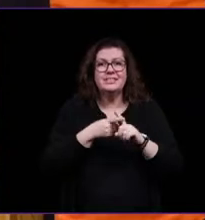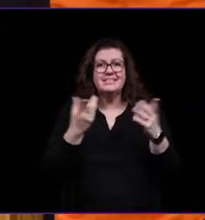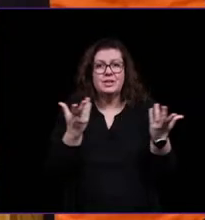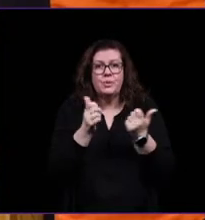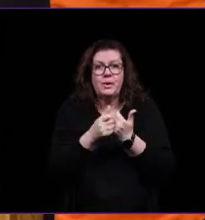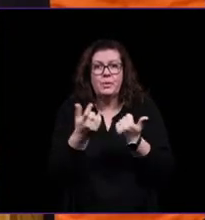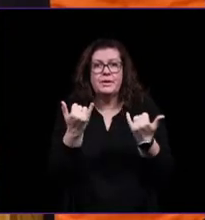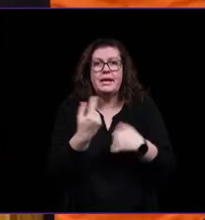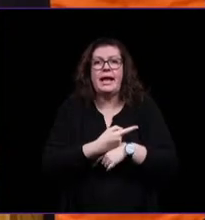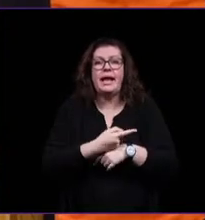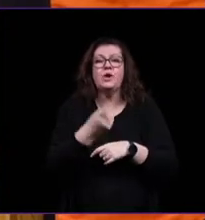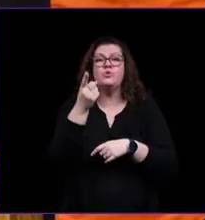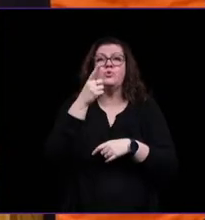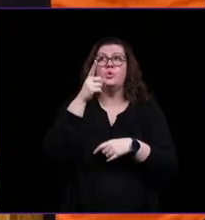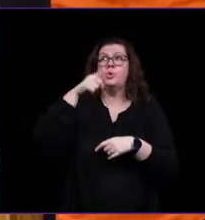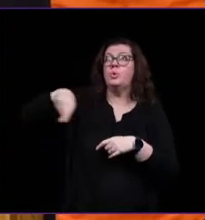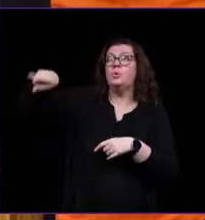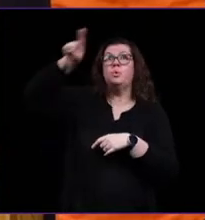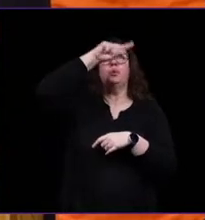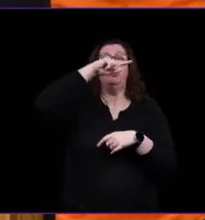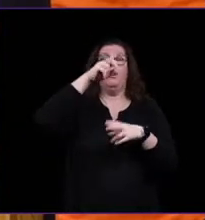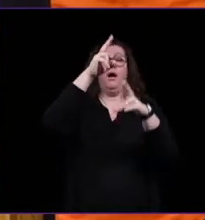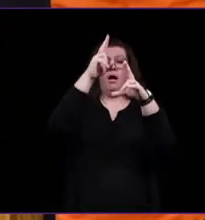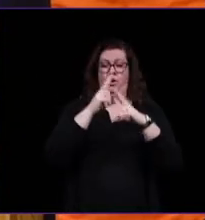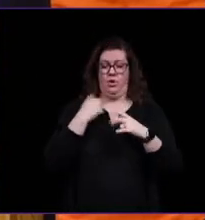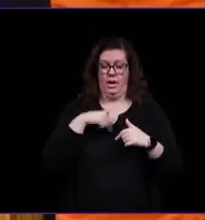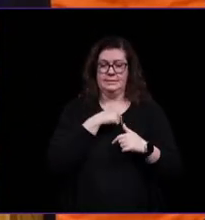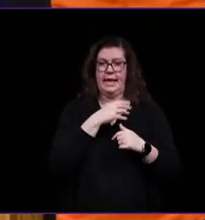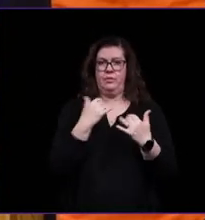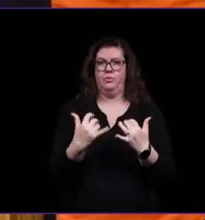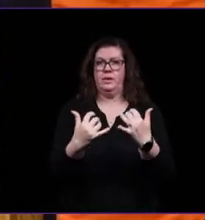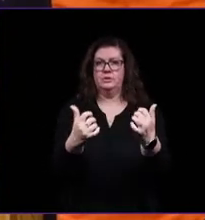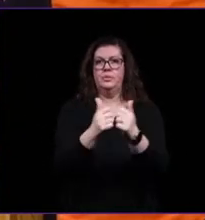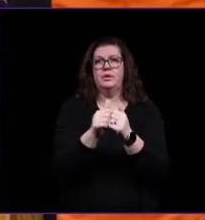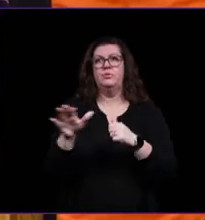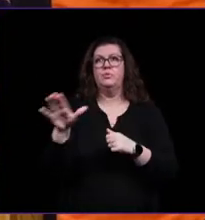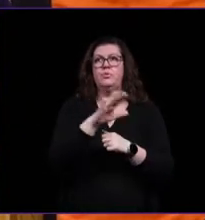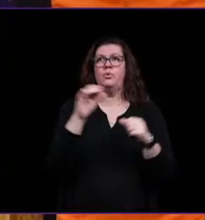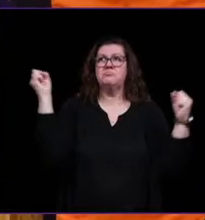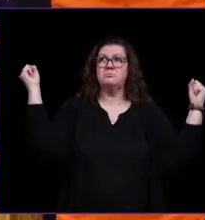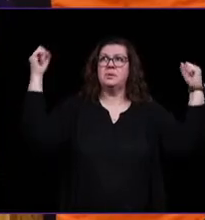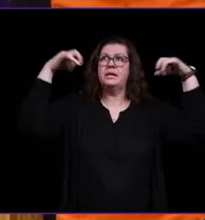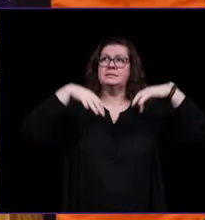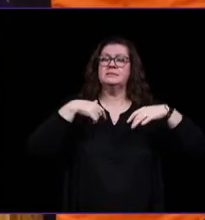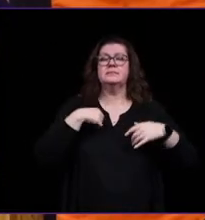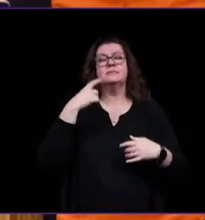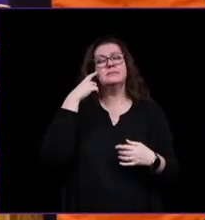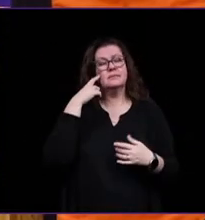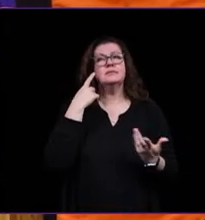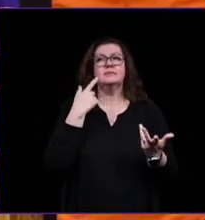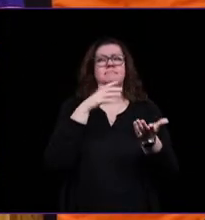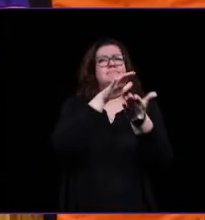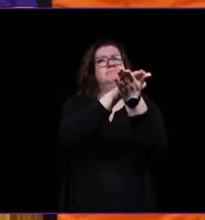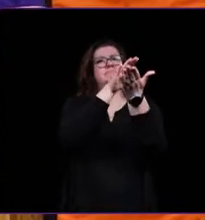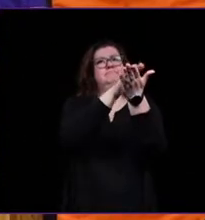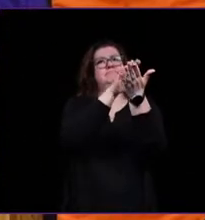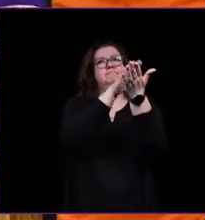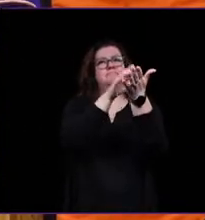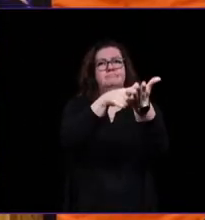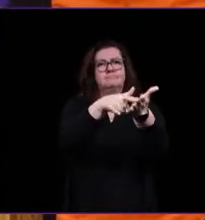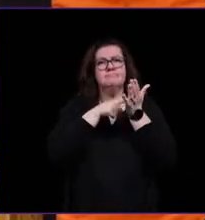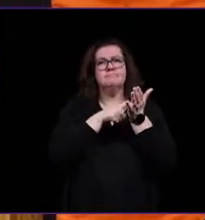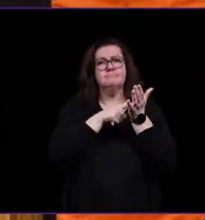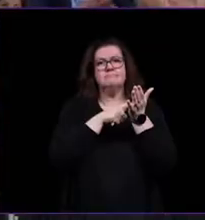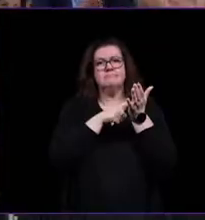today, you honor us and these graduates with your presence. I think we owe you a very loud round of